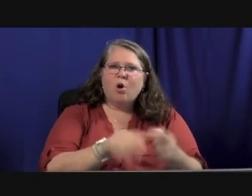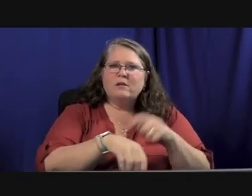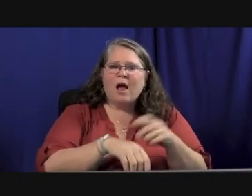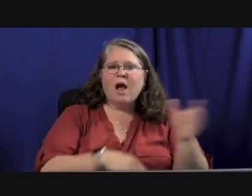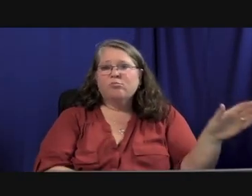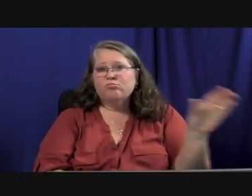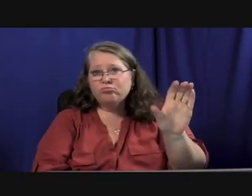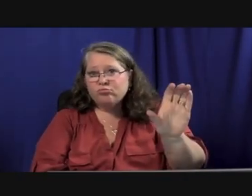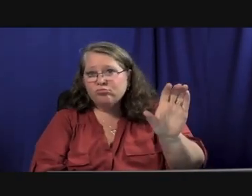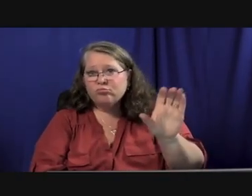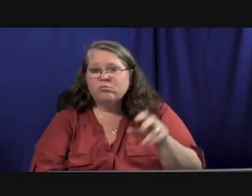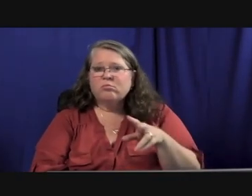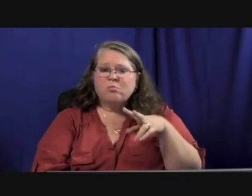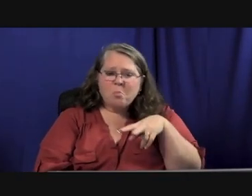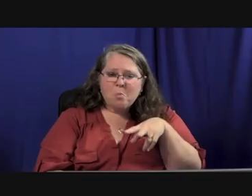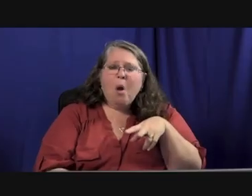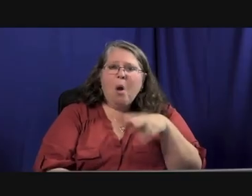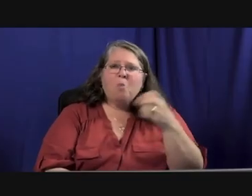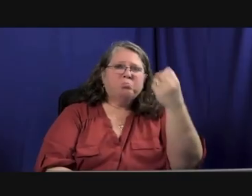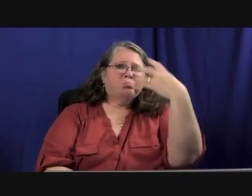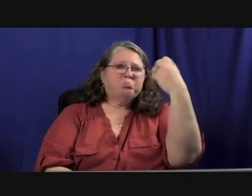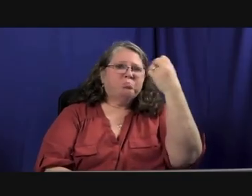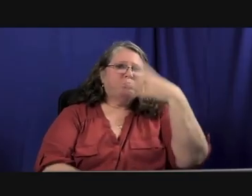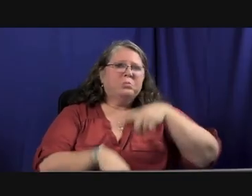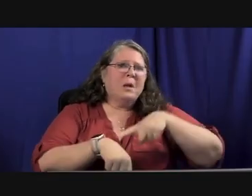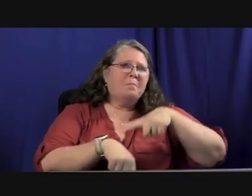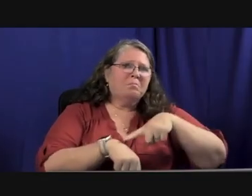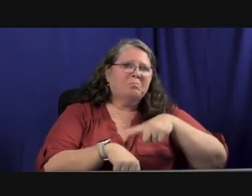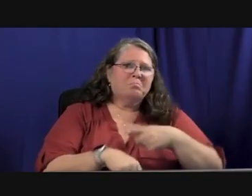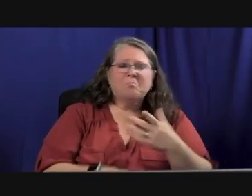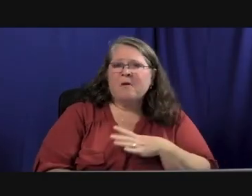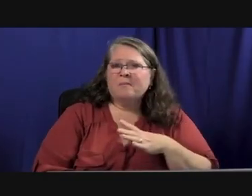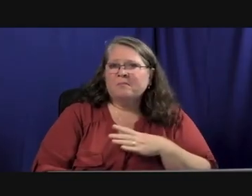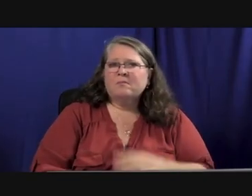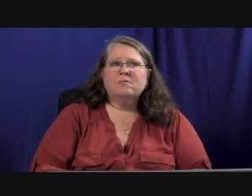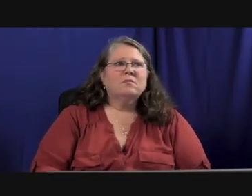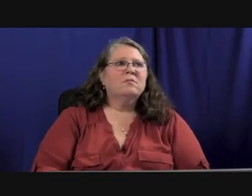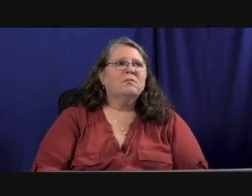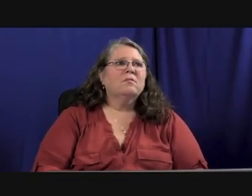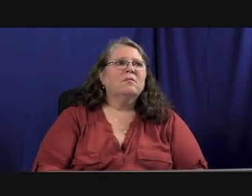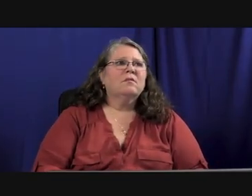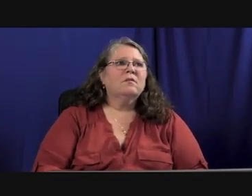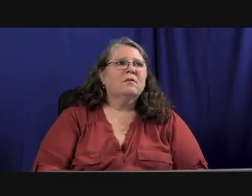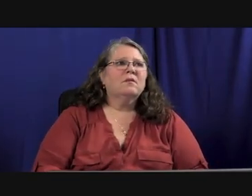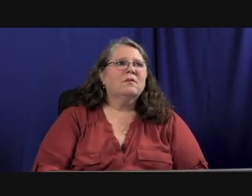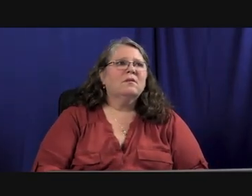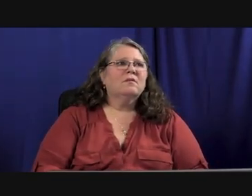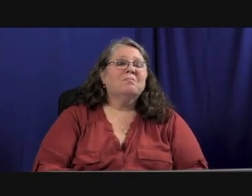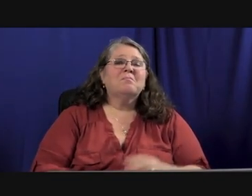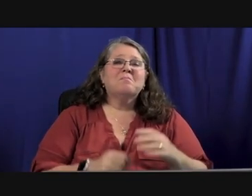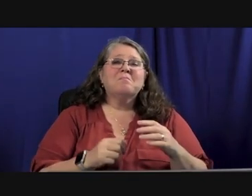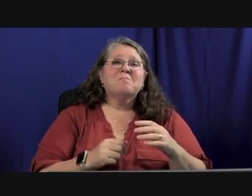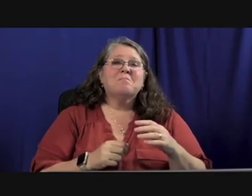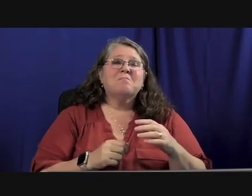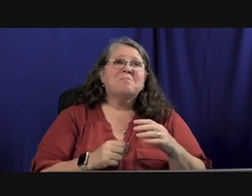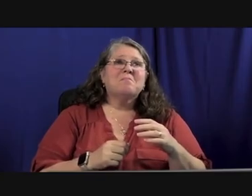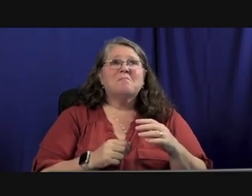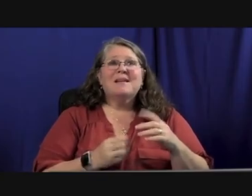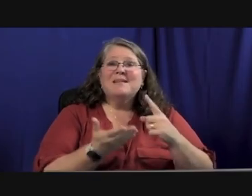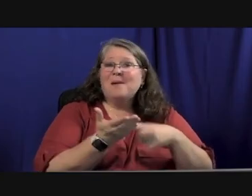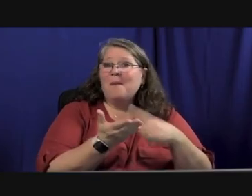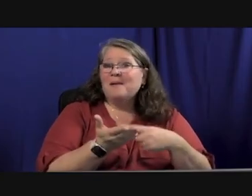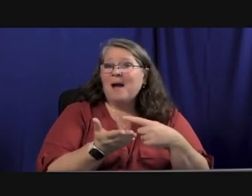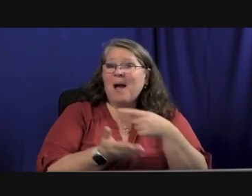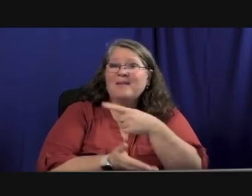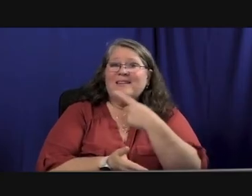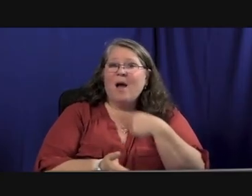anyways, they don't know those. So it has to be a digital clock to be able to see and understand what time it is. So that is something to incorporate.